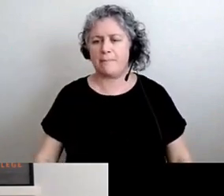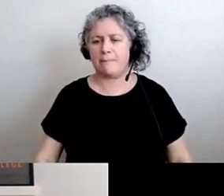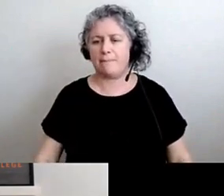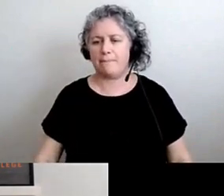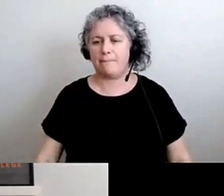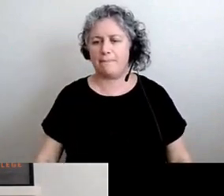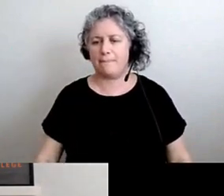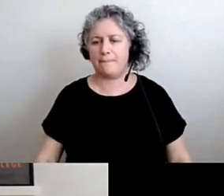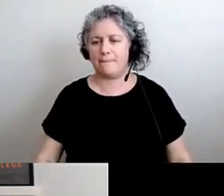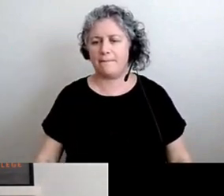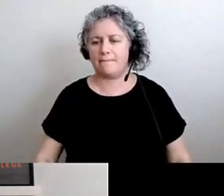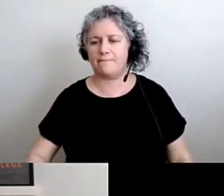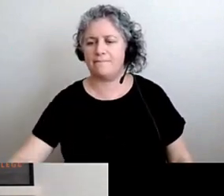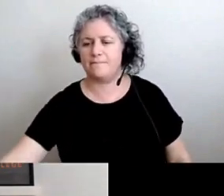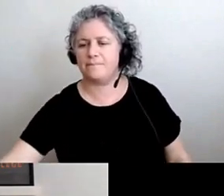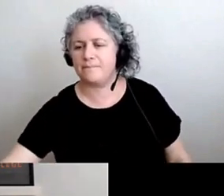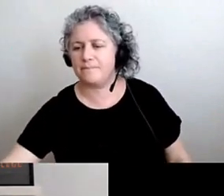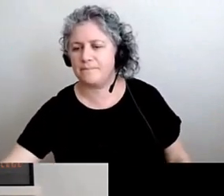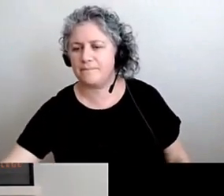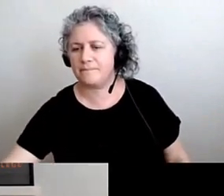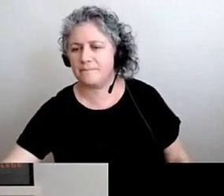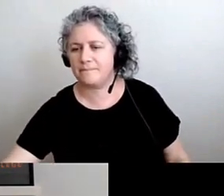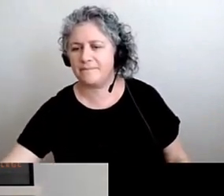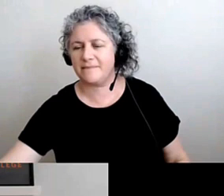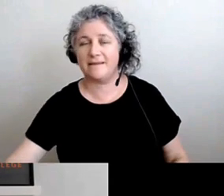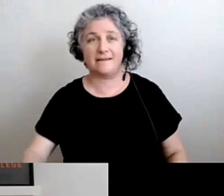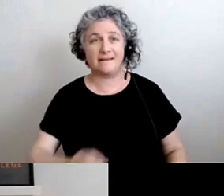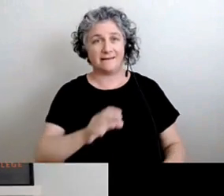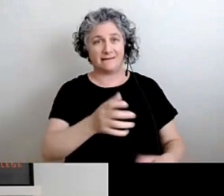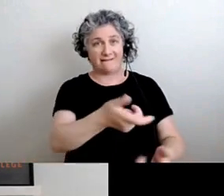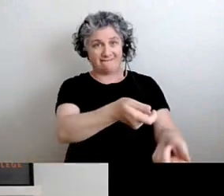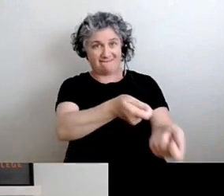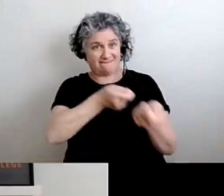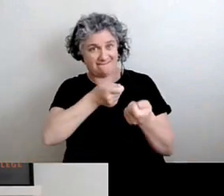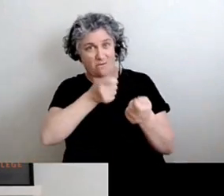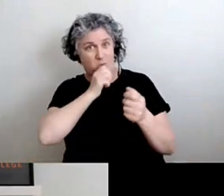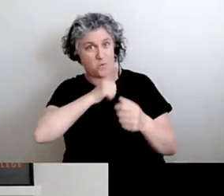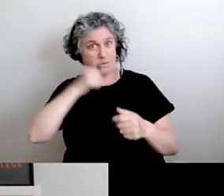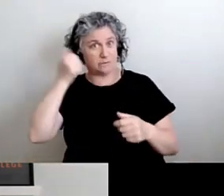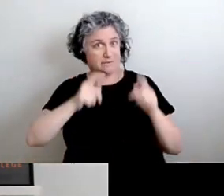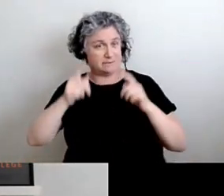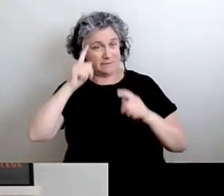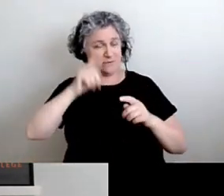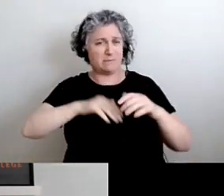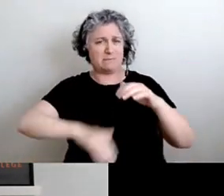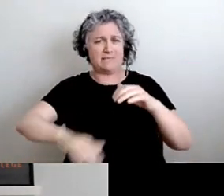Attracting older people for basic tech support. Good question, Patty.